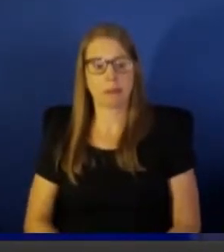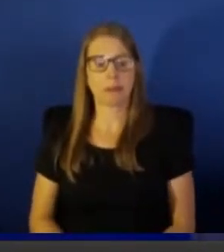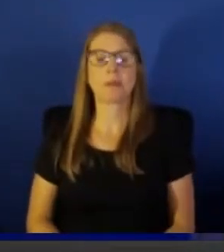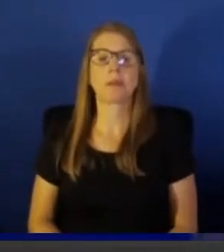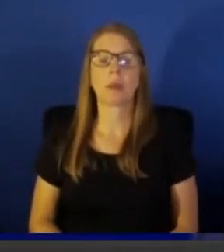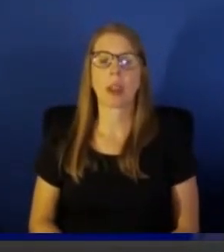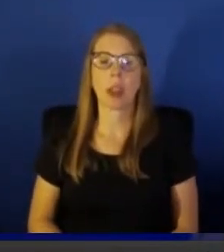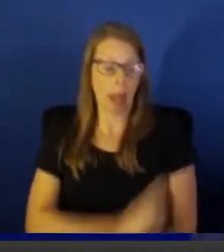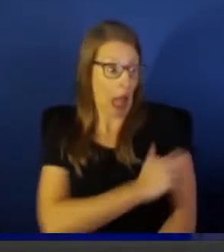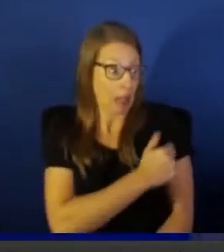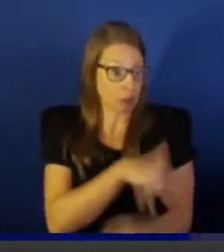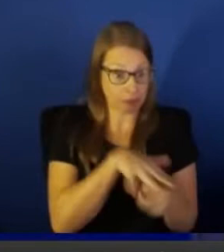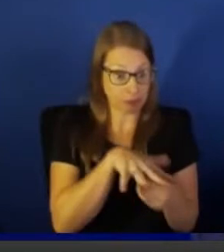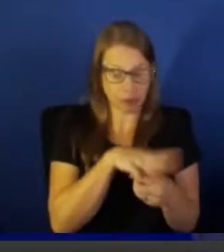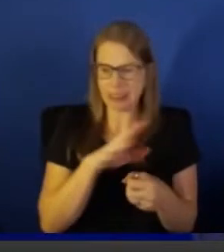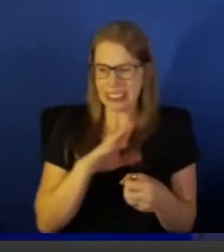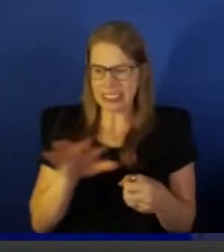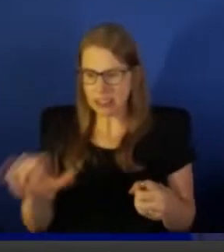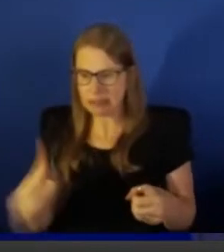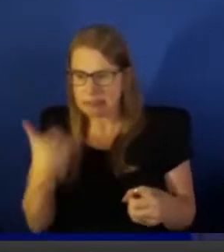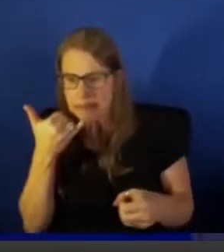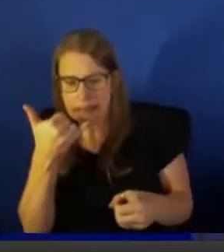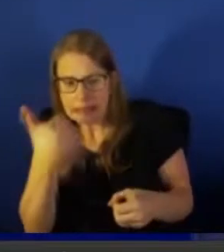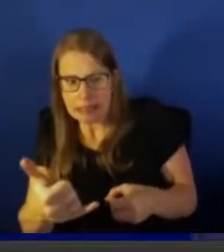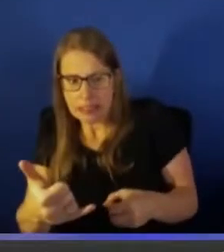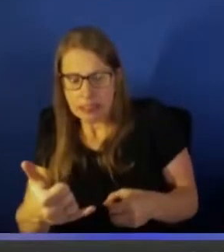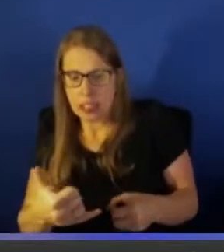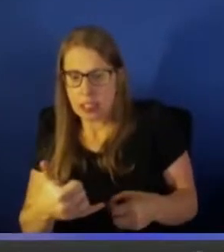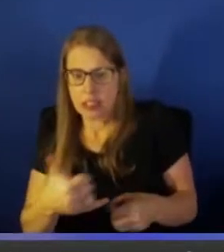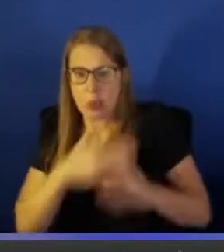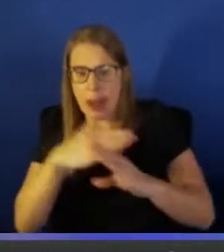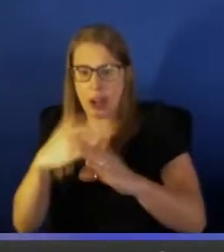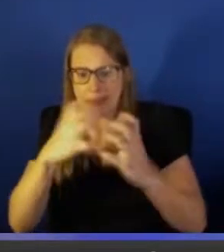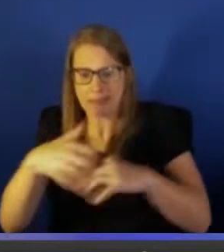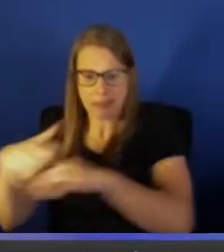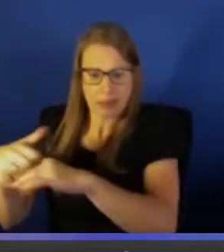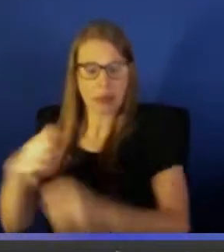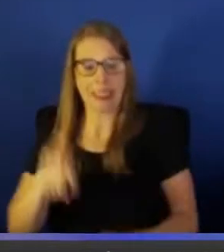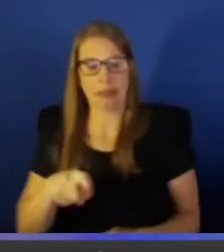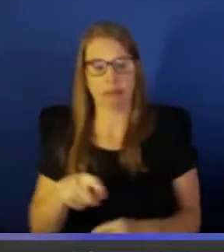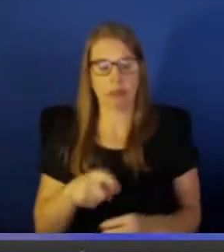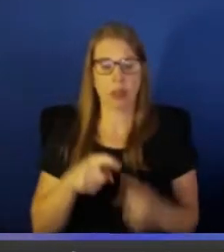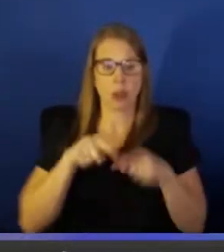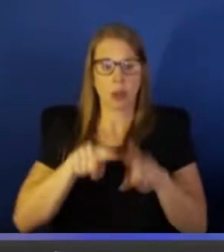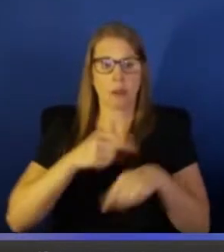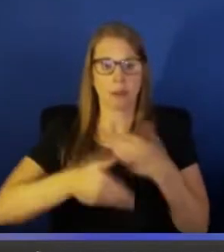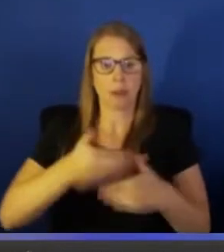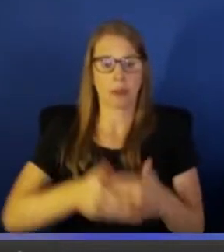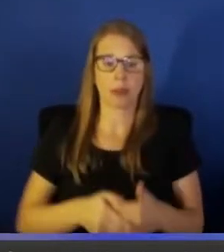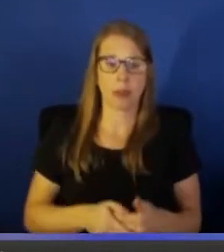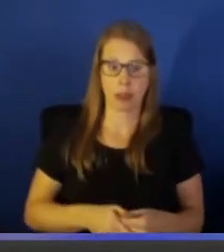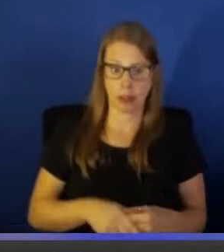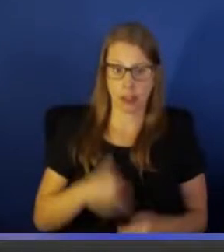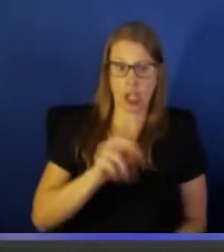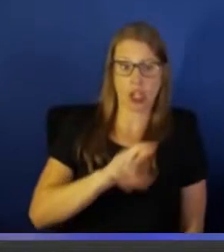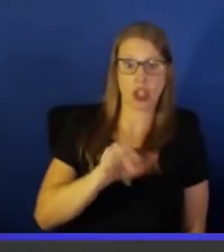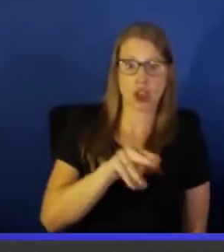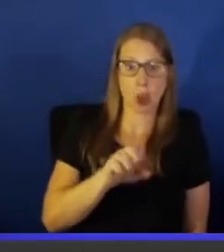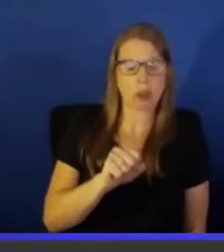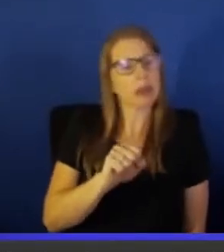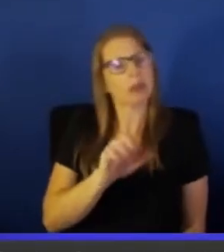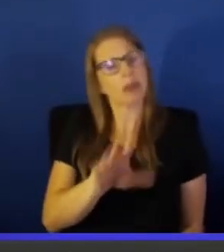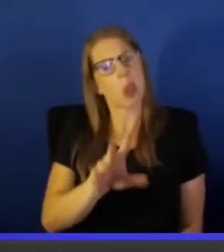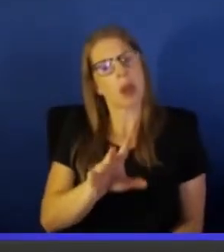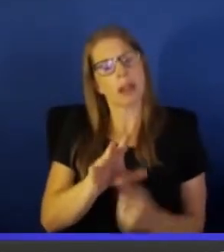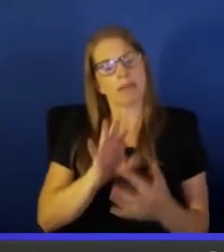we need to pick up the phone and try to break down some barriers along the way. Dr. Jones, how do your teams work with them? Absolutely. Just to add on what the mayor has just stated, yes,